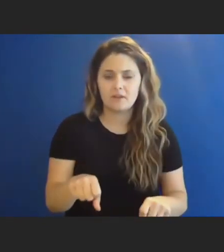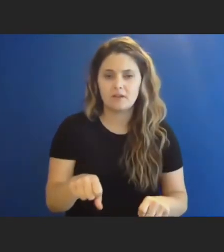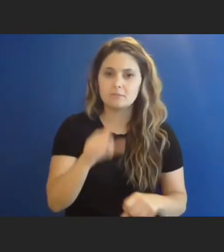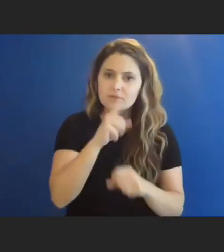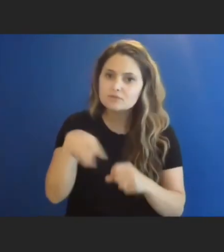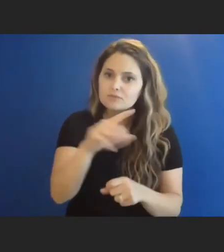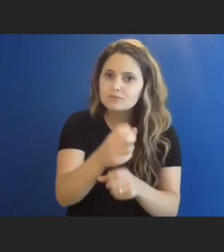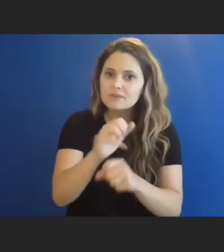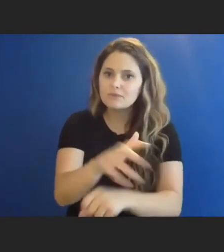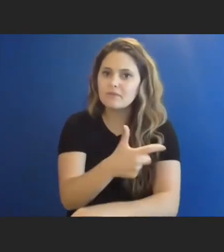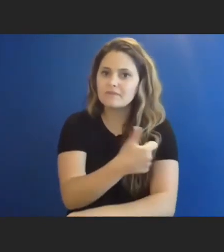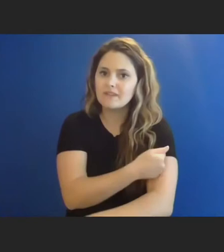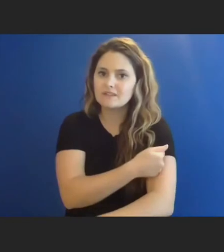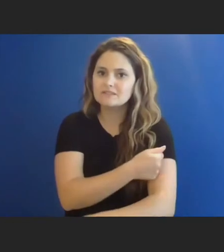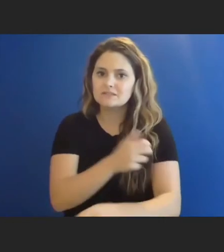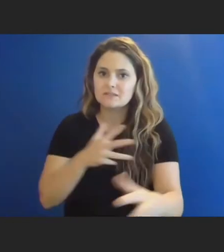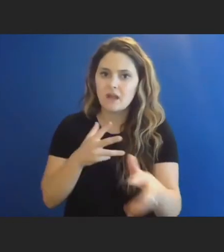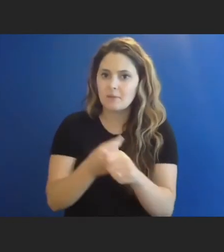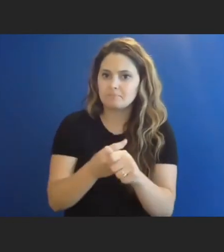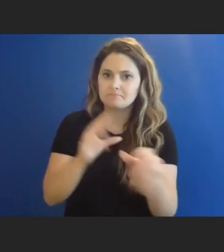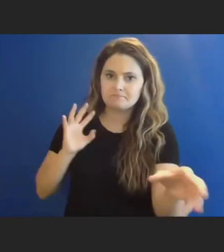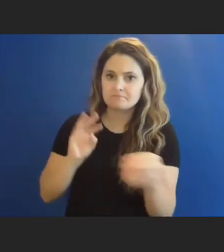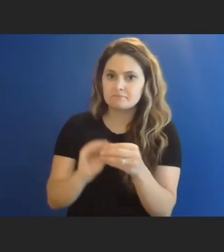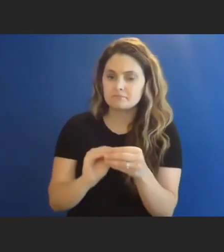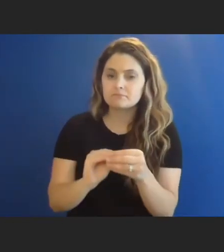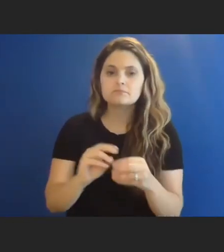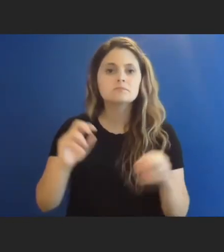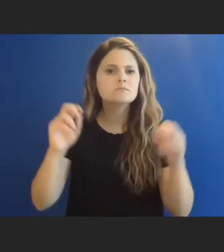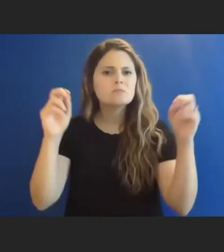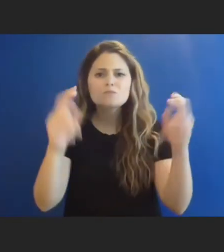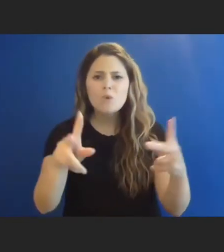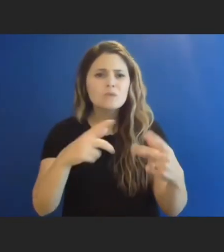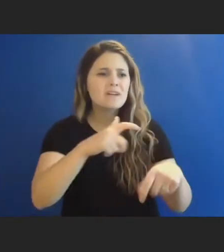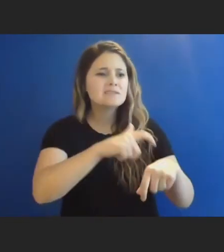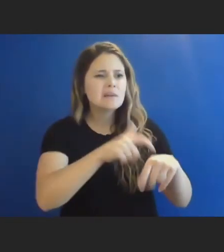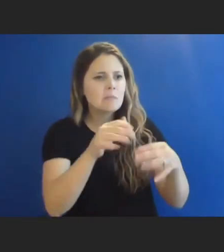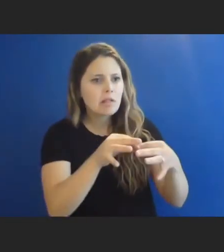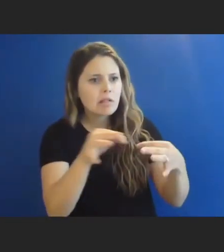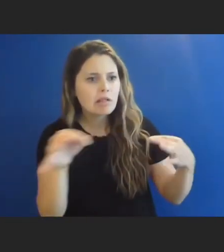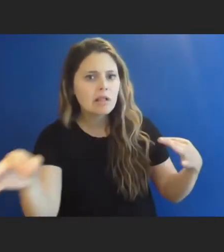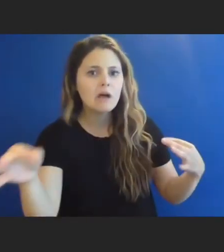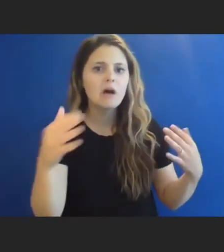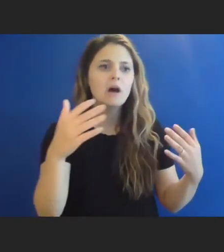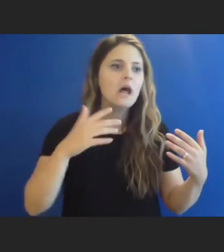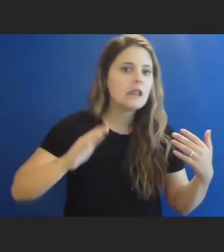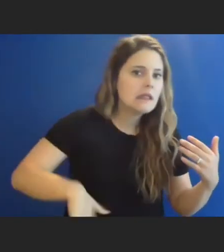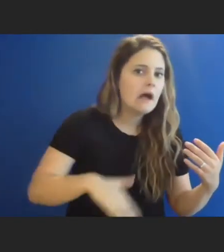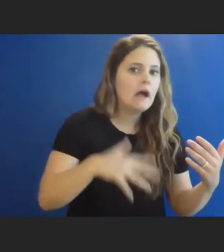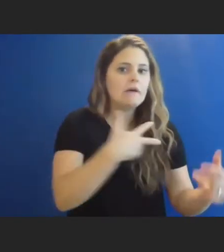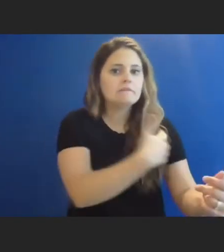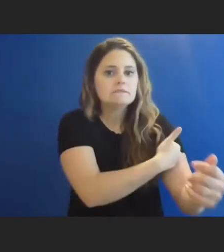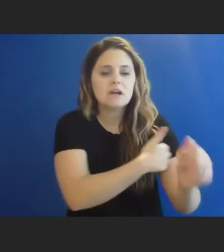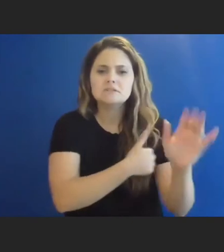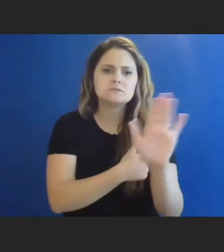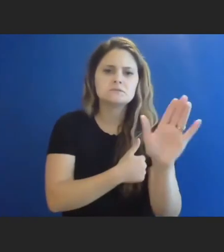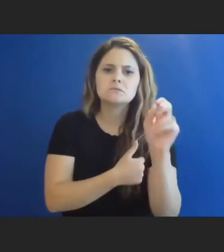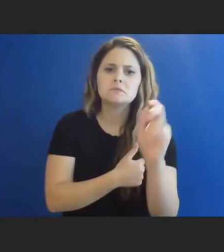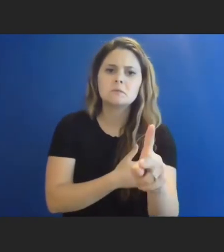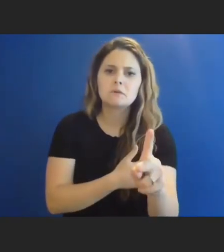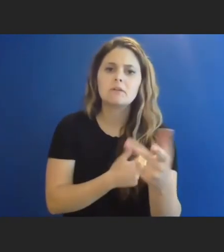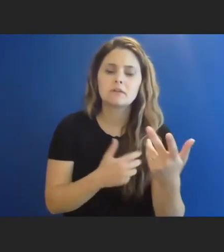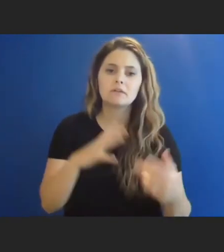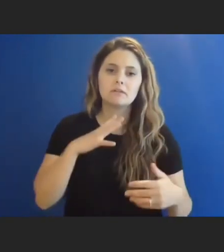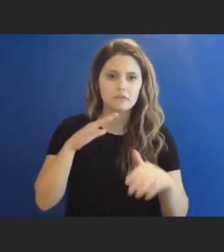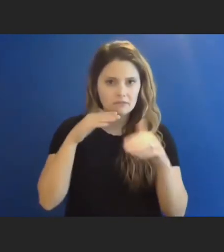your vaccinations up to date. It's okay that we've had a delay of 2 or 3 months. We must, however, move back